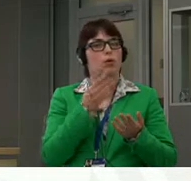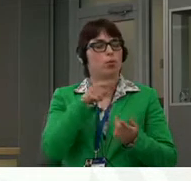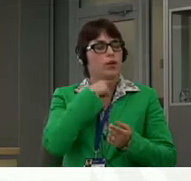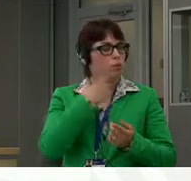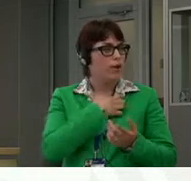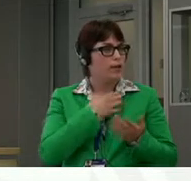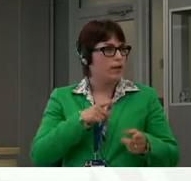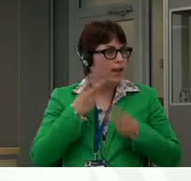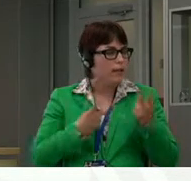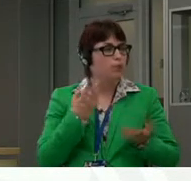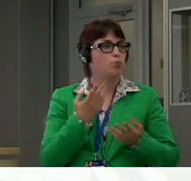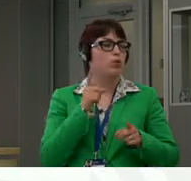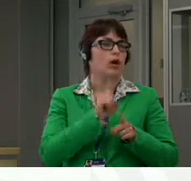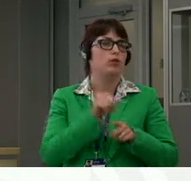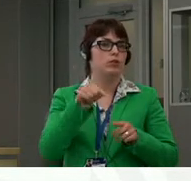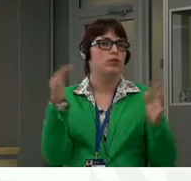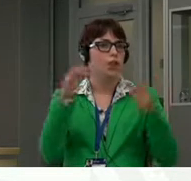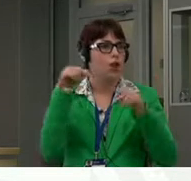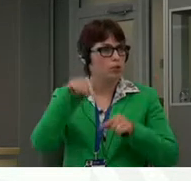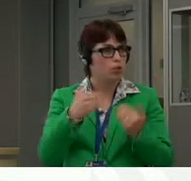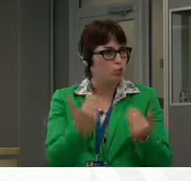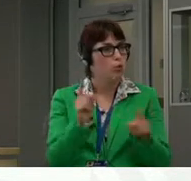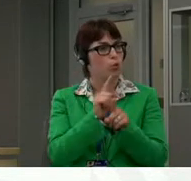presidencies should hold